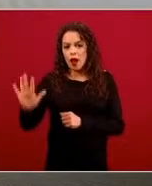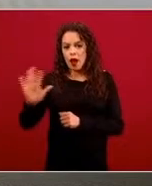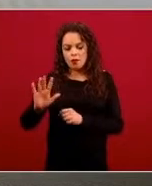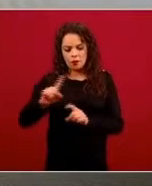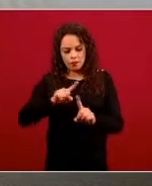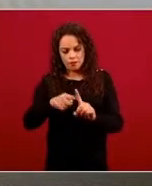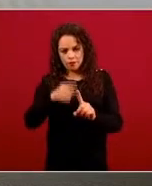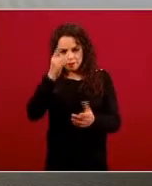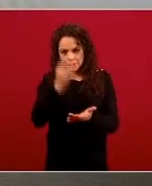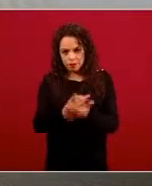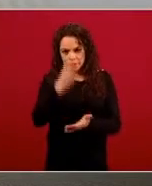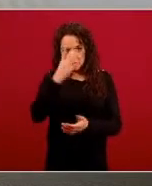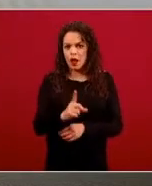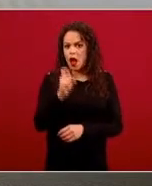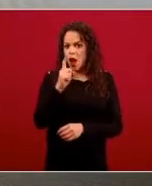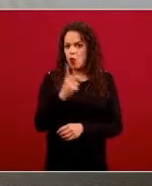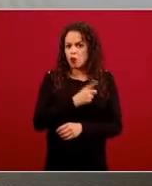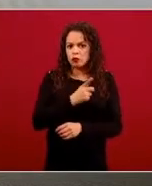So